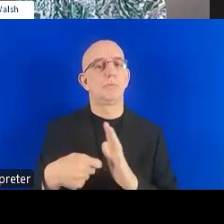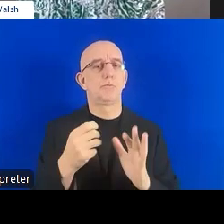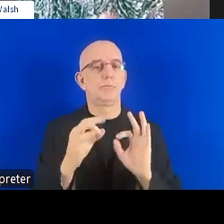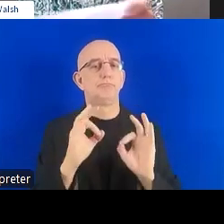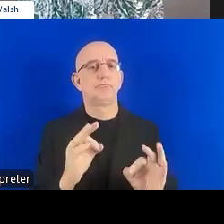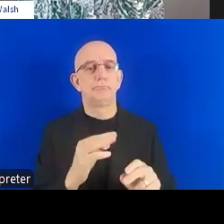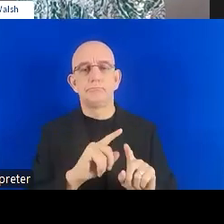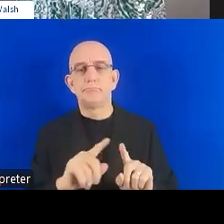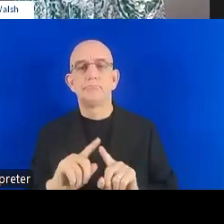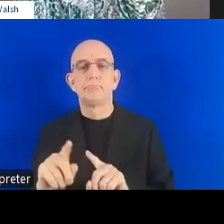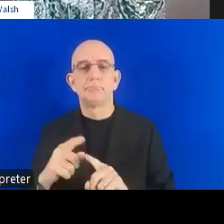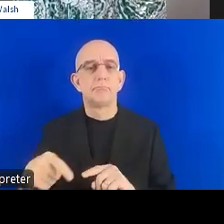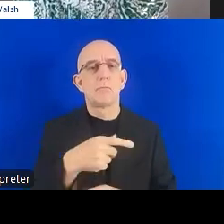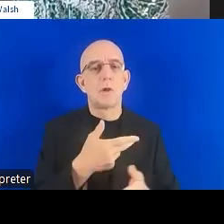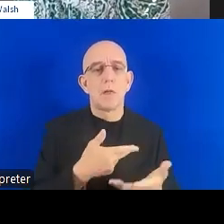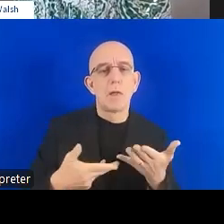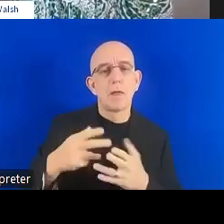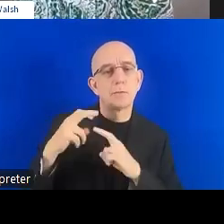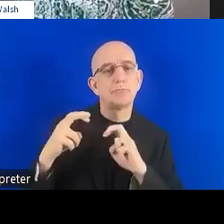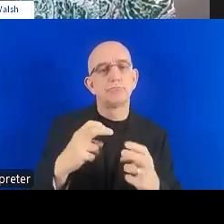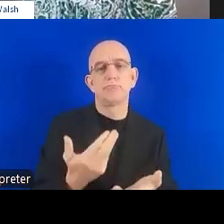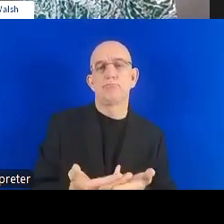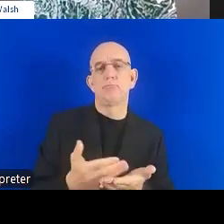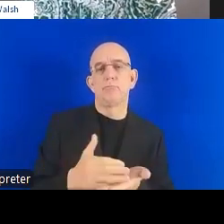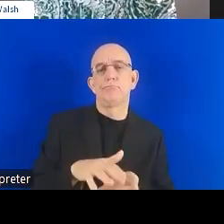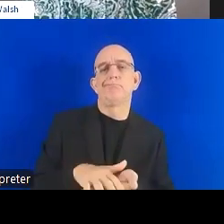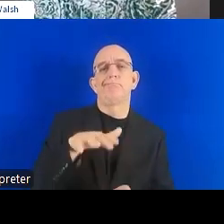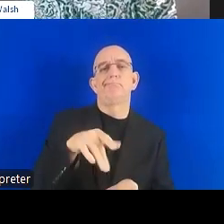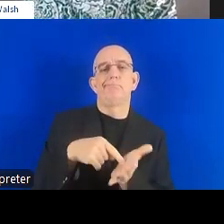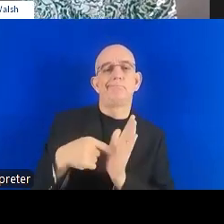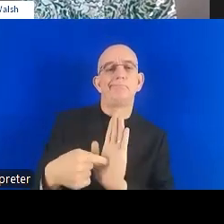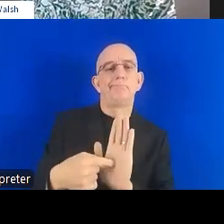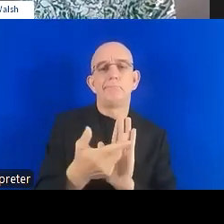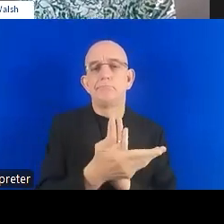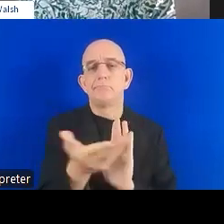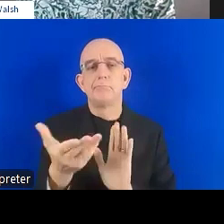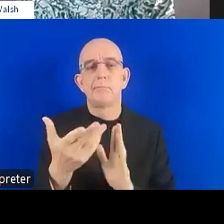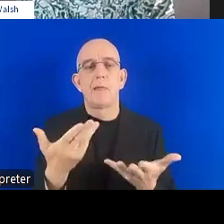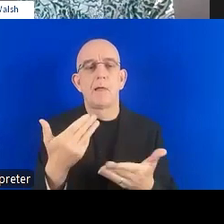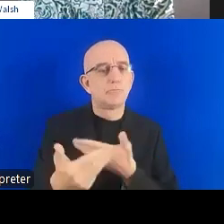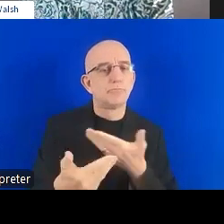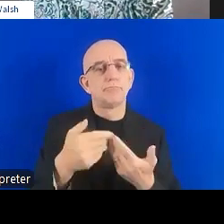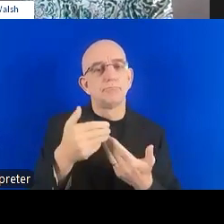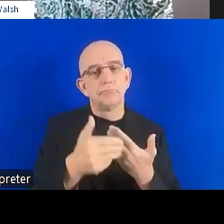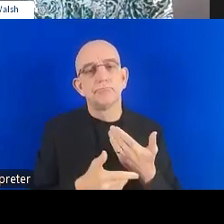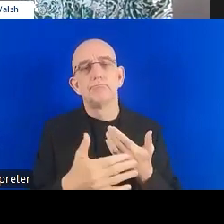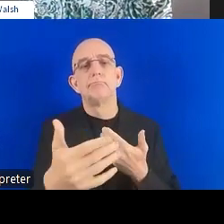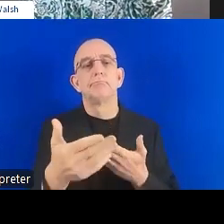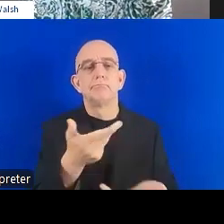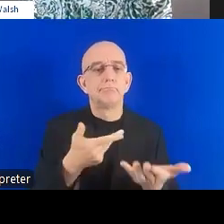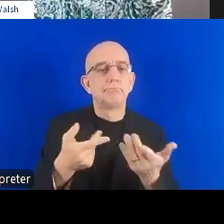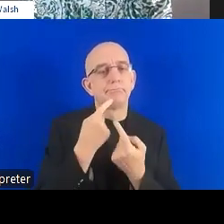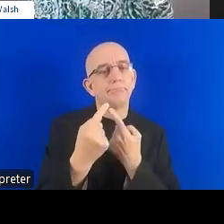Due to the focus on inclusive education, we formed a consortium and partner learning network on